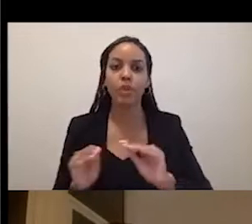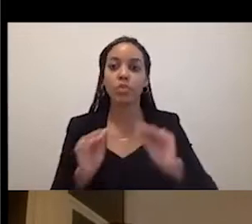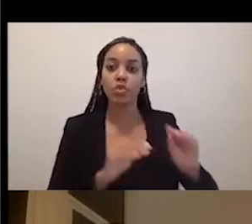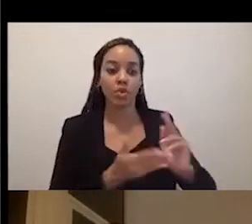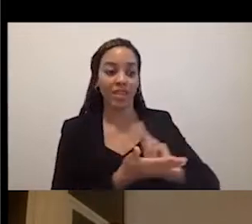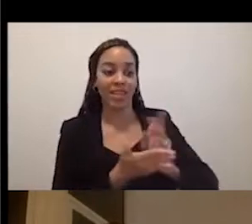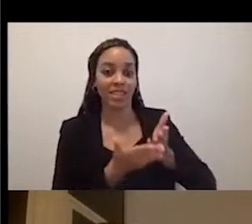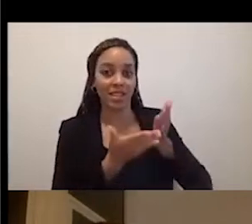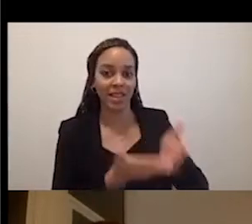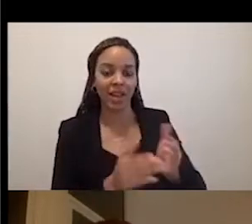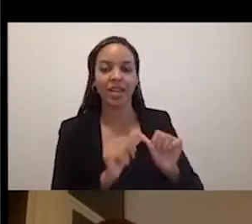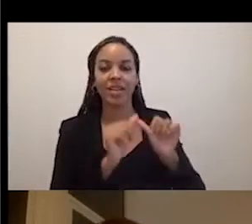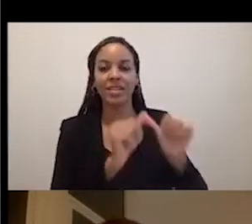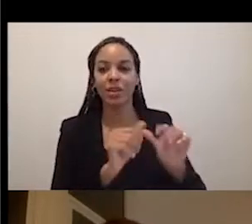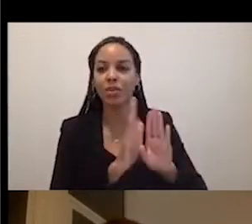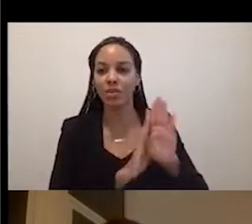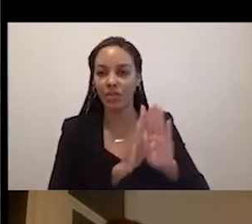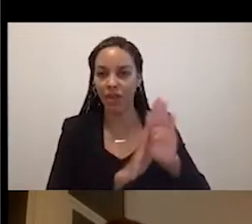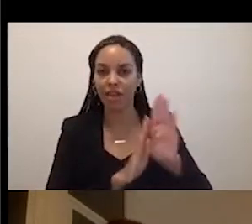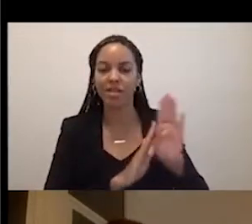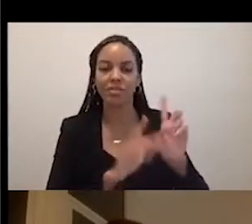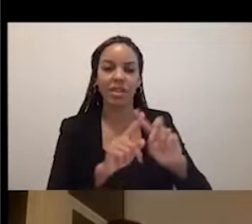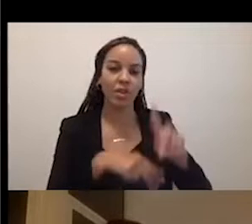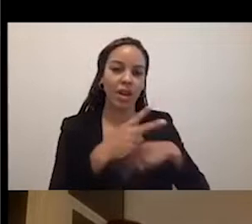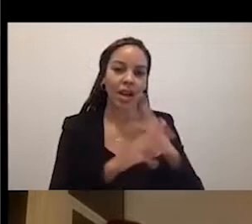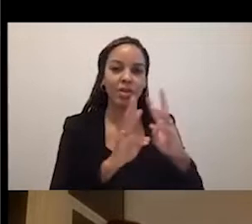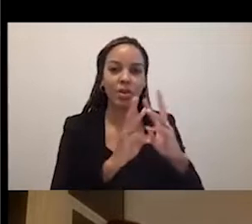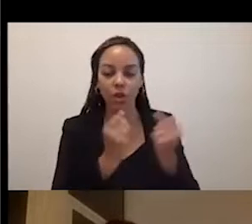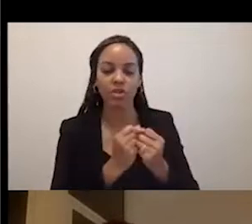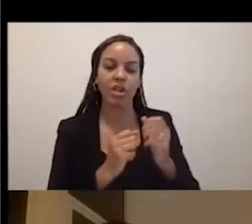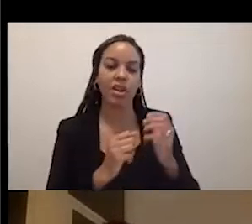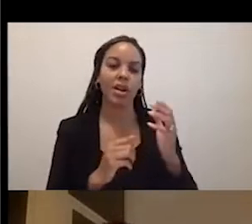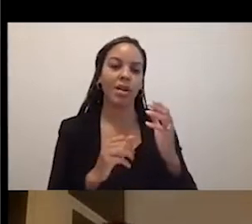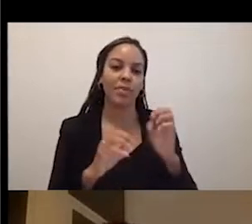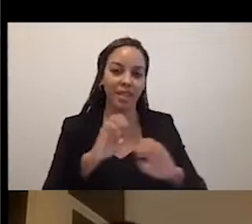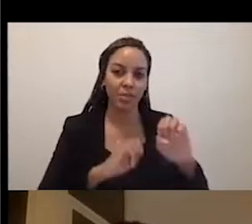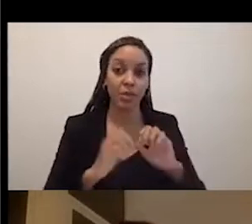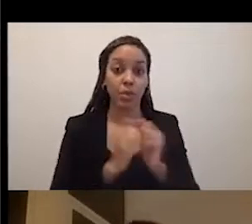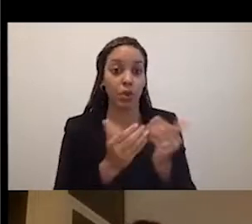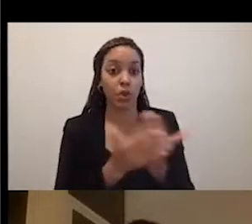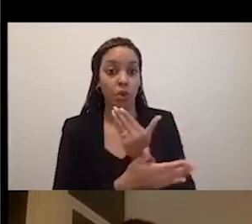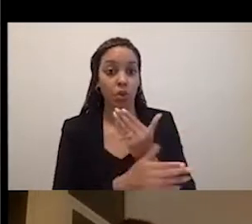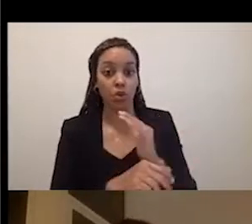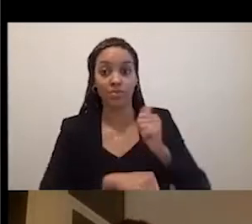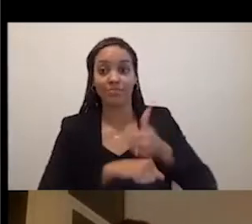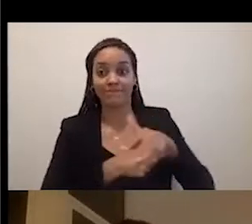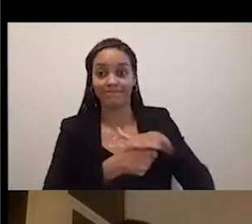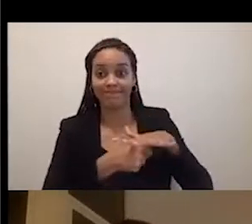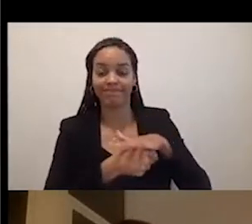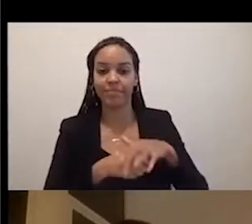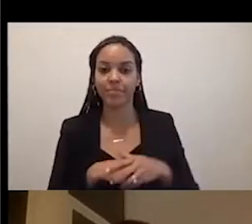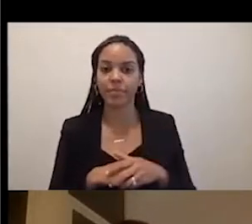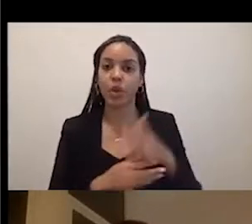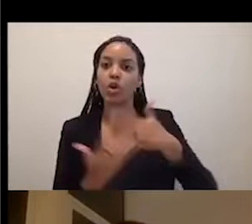on developing different kinds of workshops and experiments in this new site. So the social practice